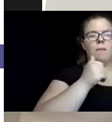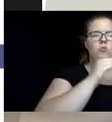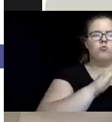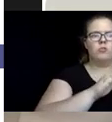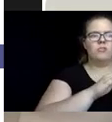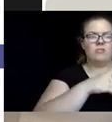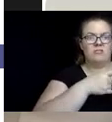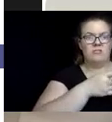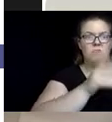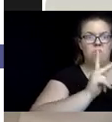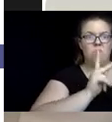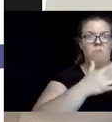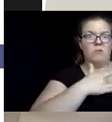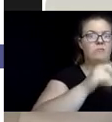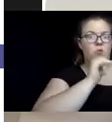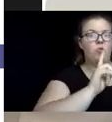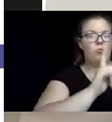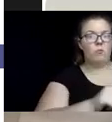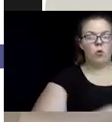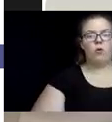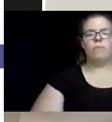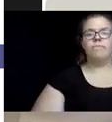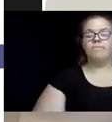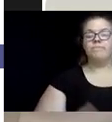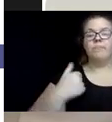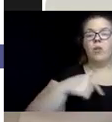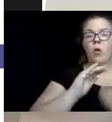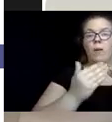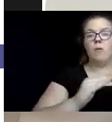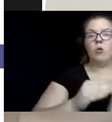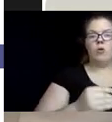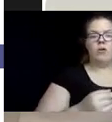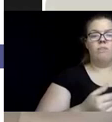Central New York statistics, 1 in 35 cases are reported.